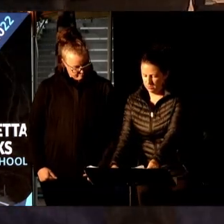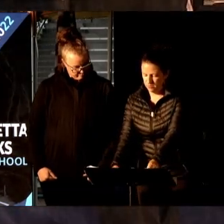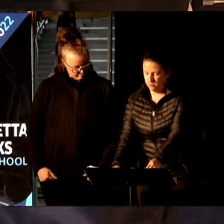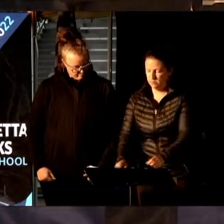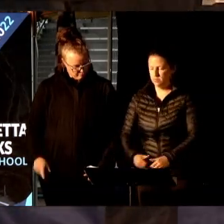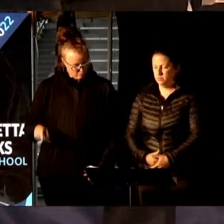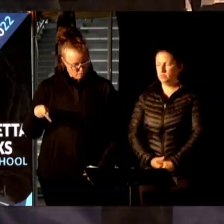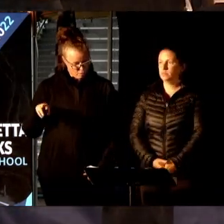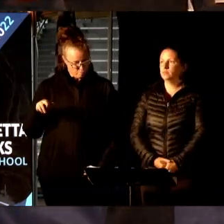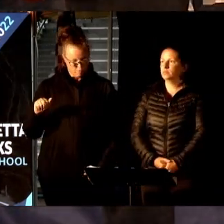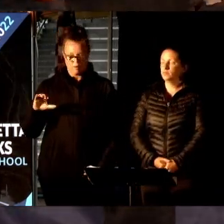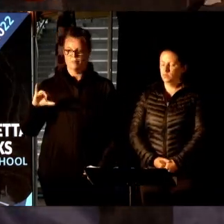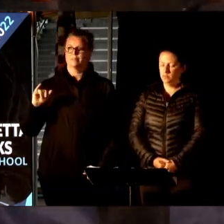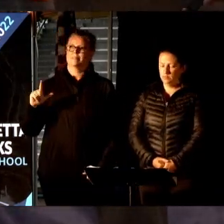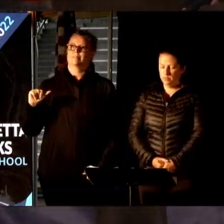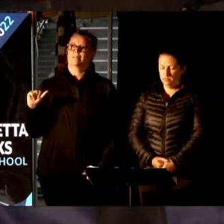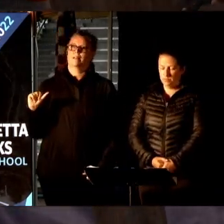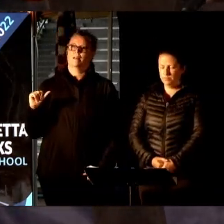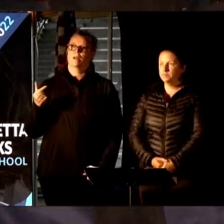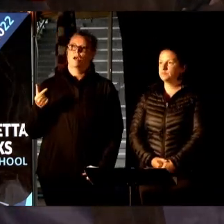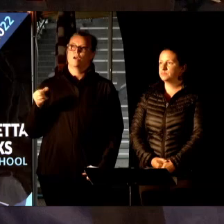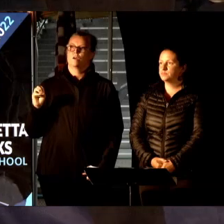Priscilla Gomez.